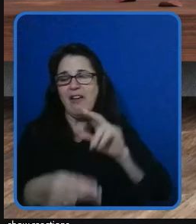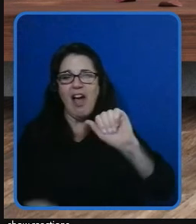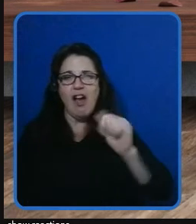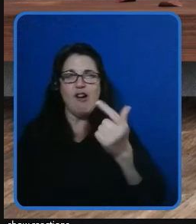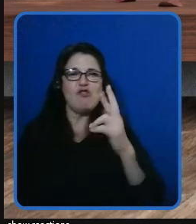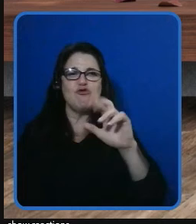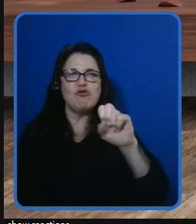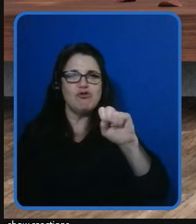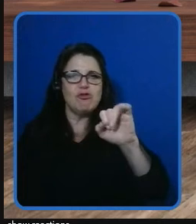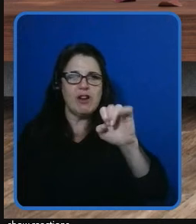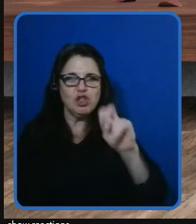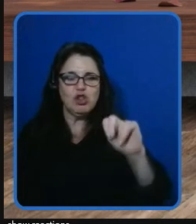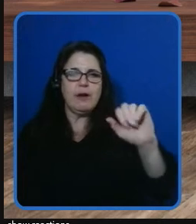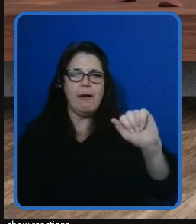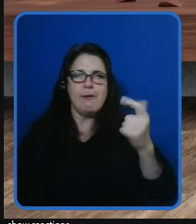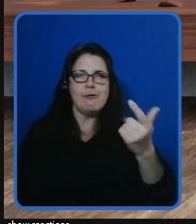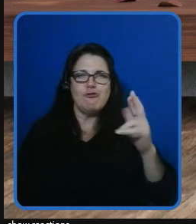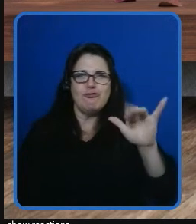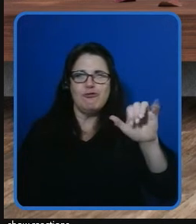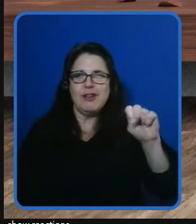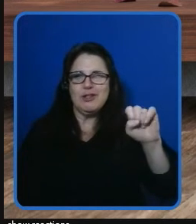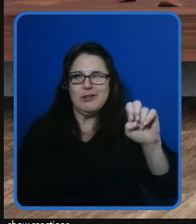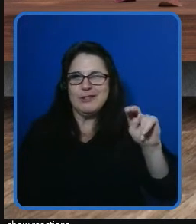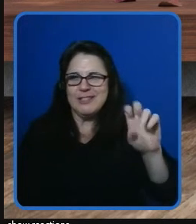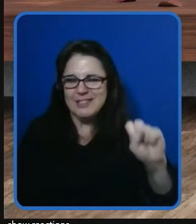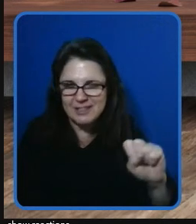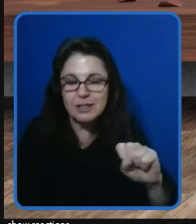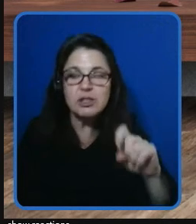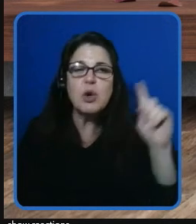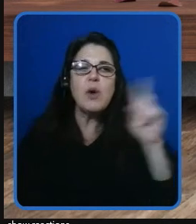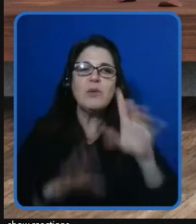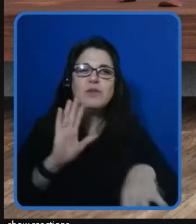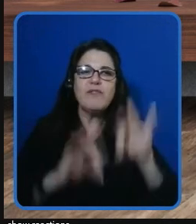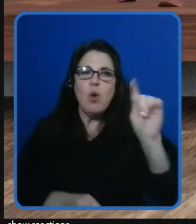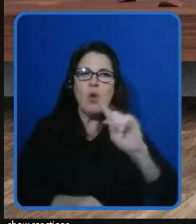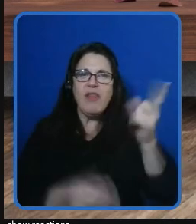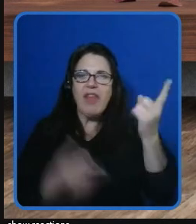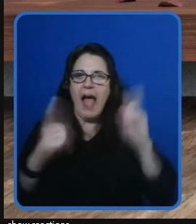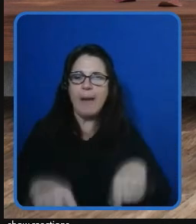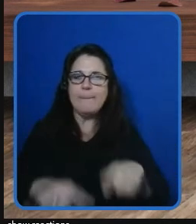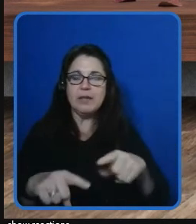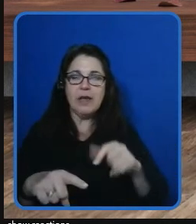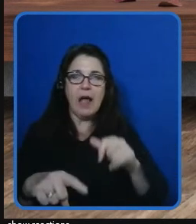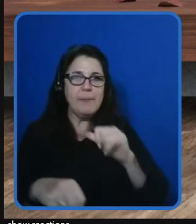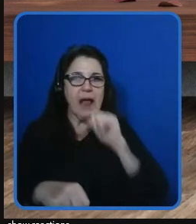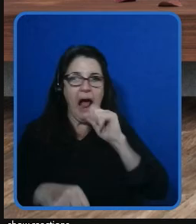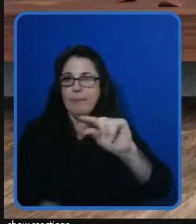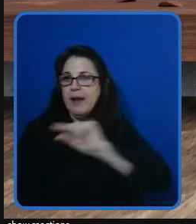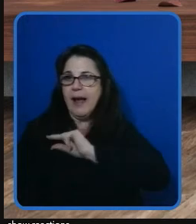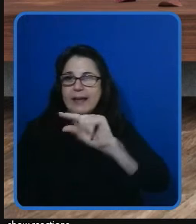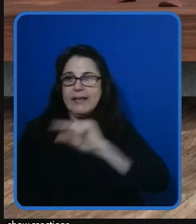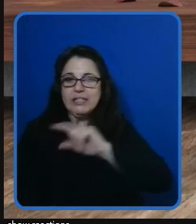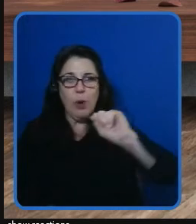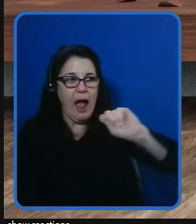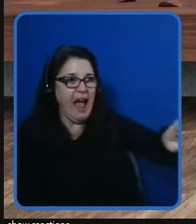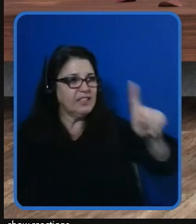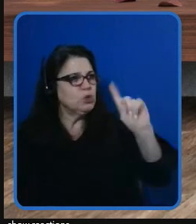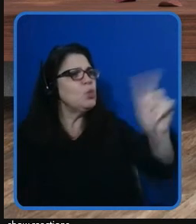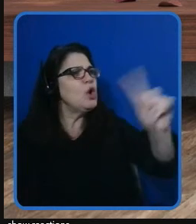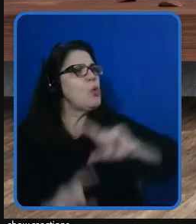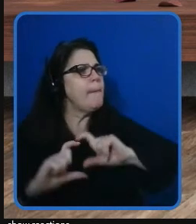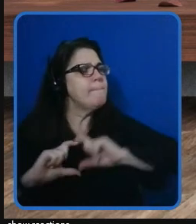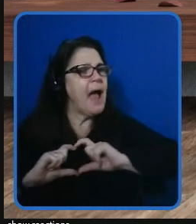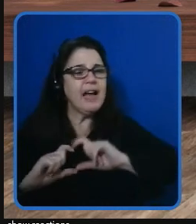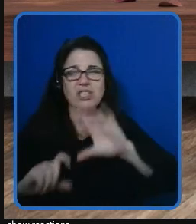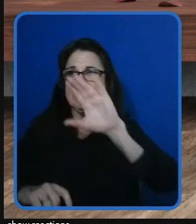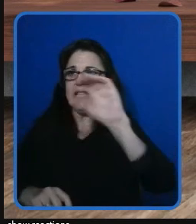happen in our organization on a daily basis that, like, I'm certainly not guilty of, like, questioning someone's security. Dara, our CEO, isn't.